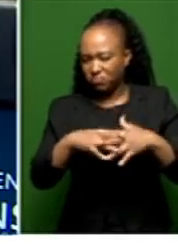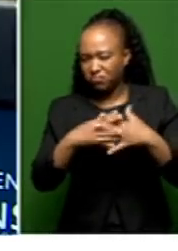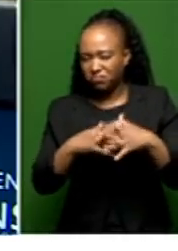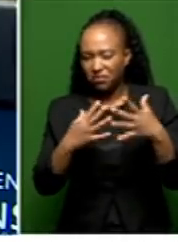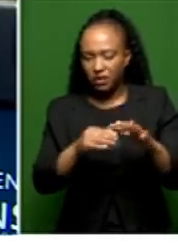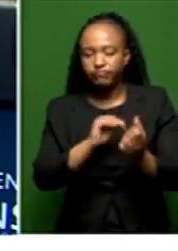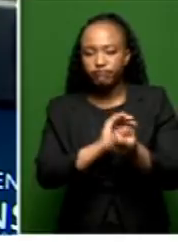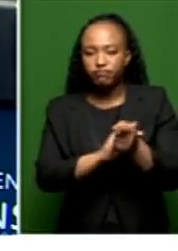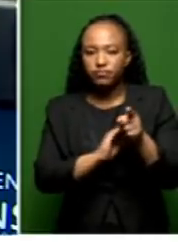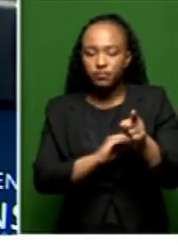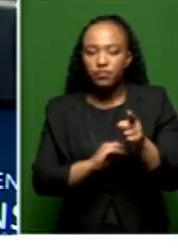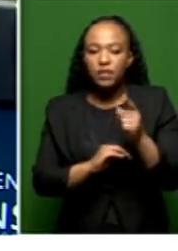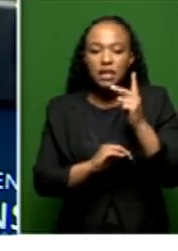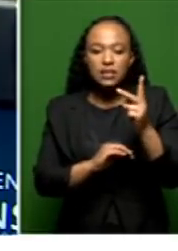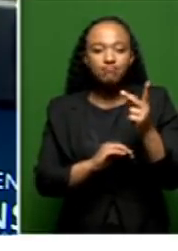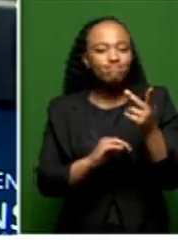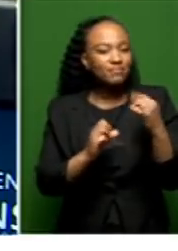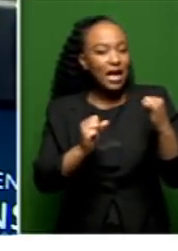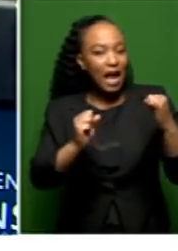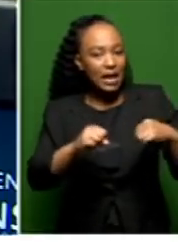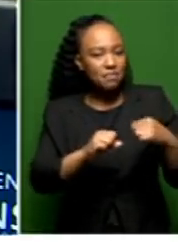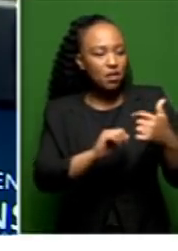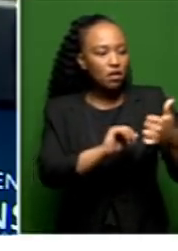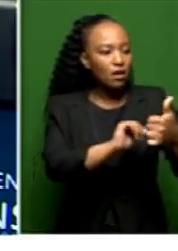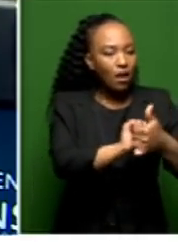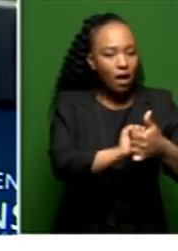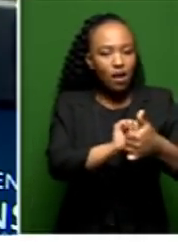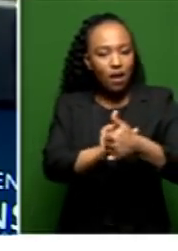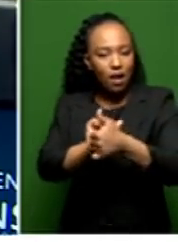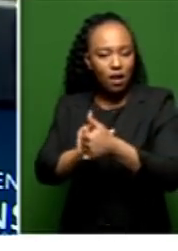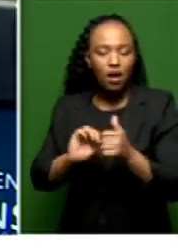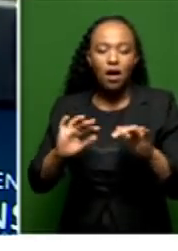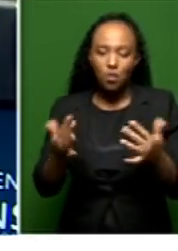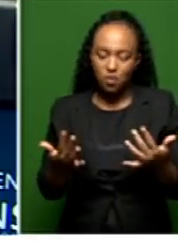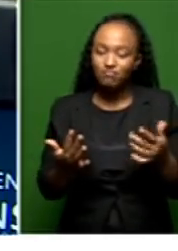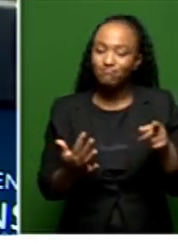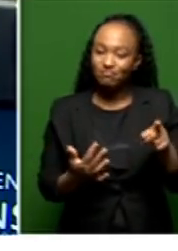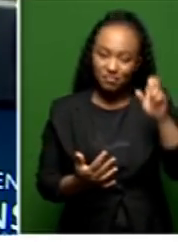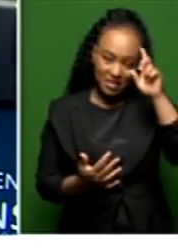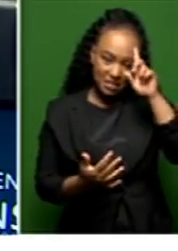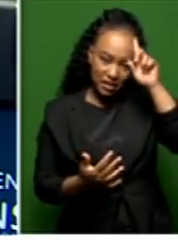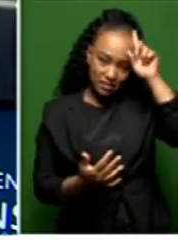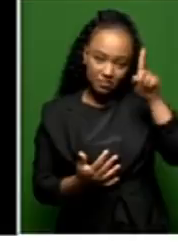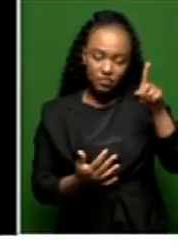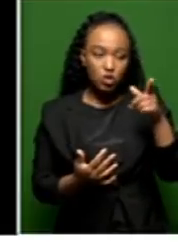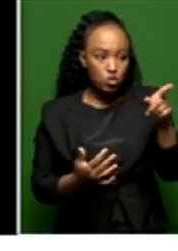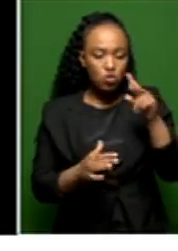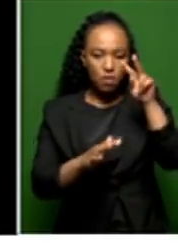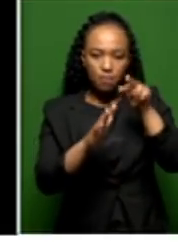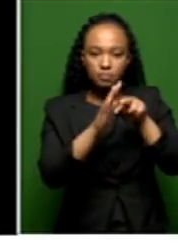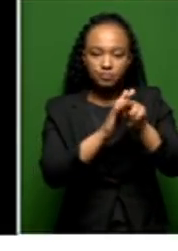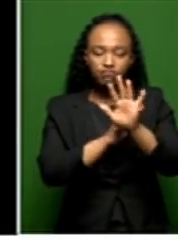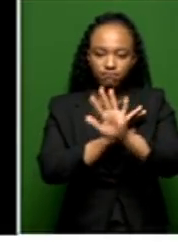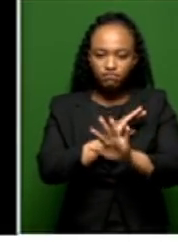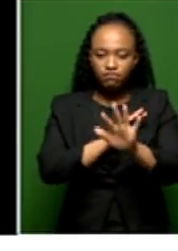how coalition agreements are hobbled together in Nelson Mandela Bay, because you're projecting